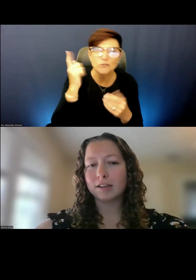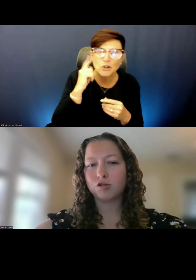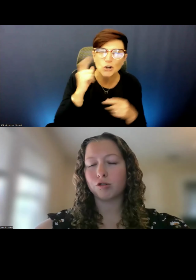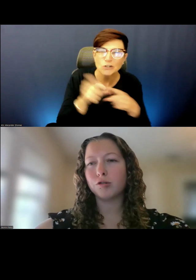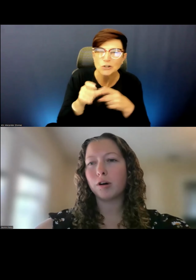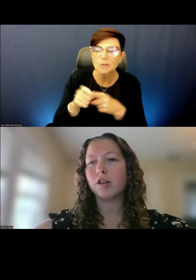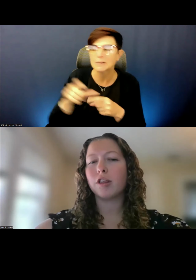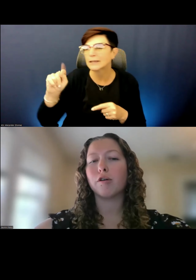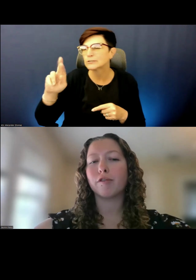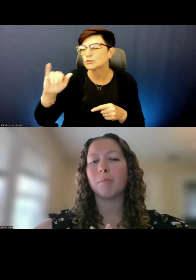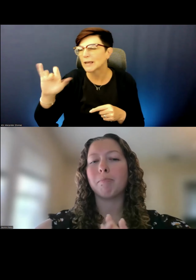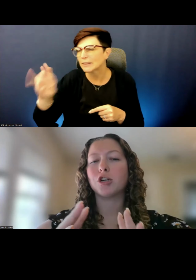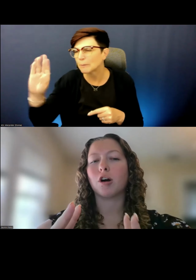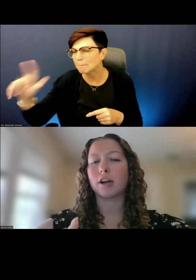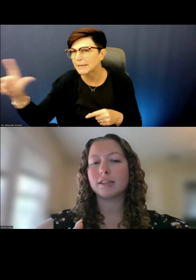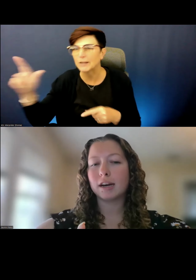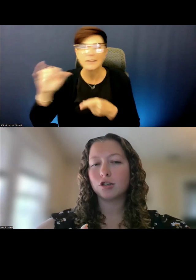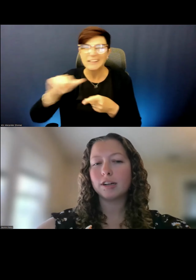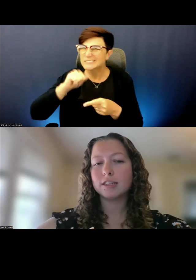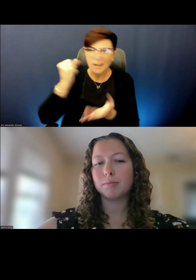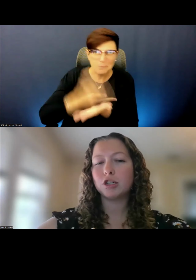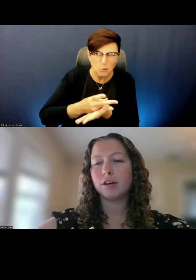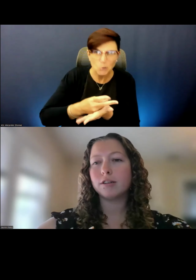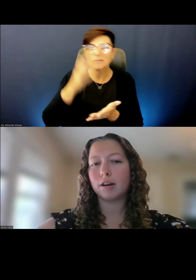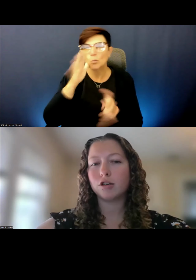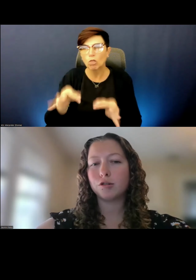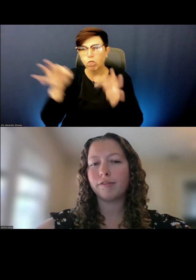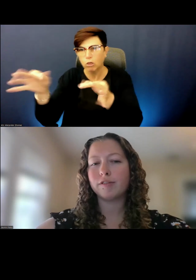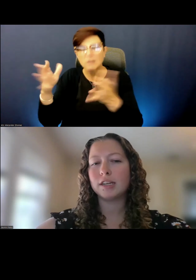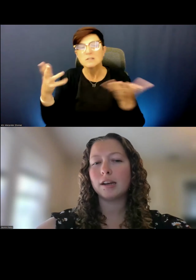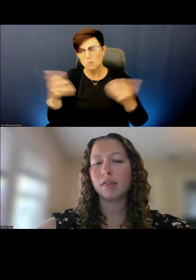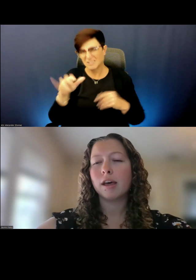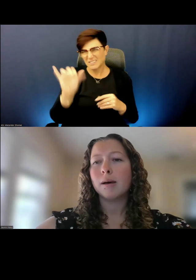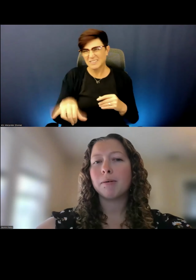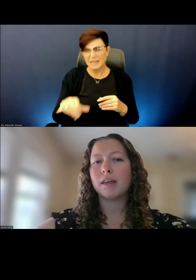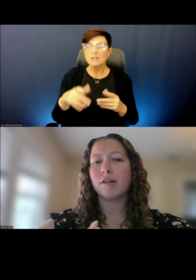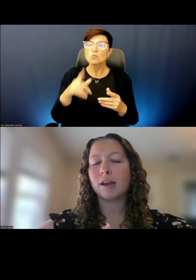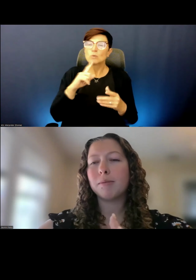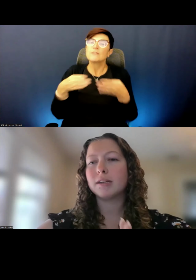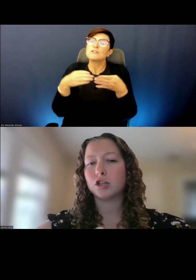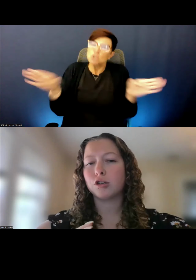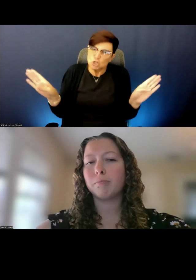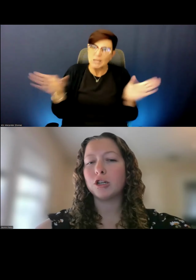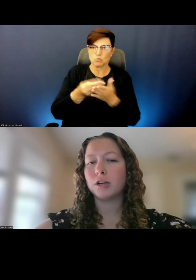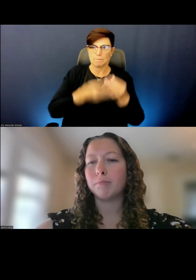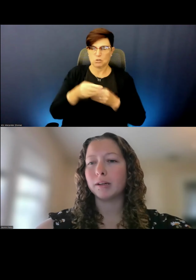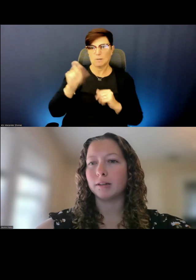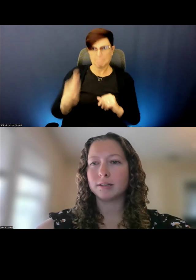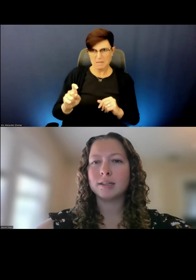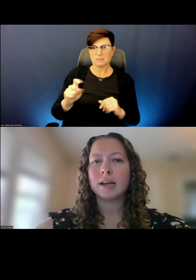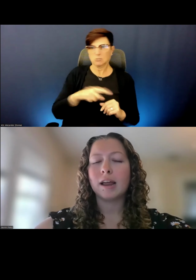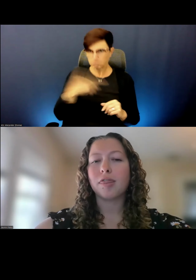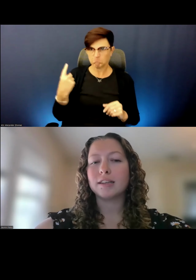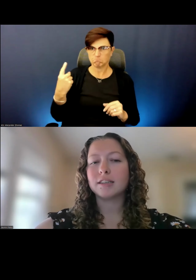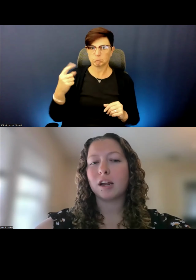And that's true. And the overall budget architecture needs to be done on June 15th. But then there can be additional budget